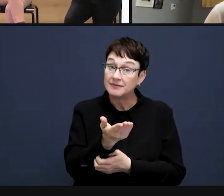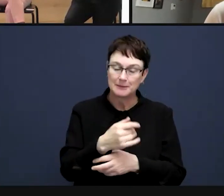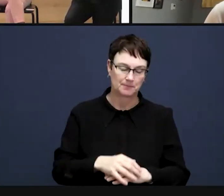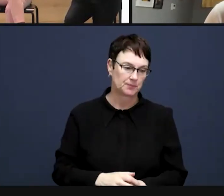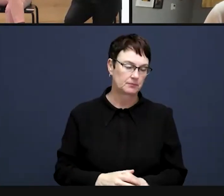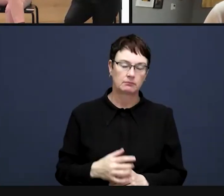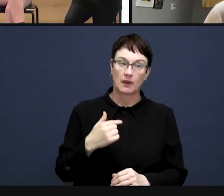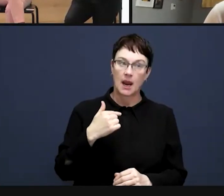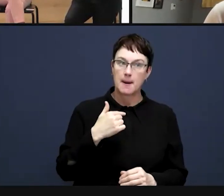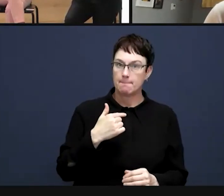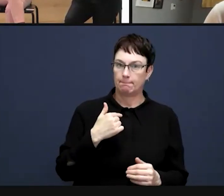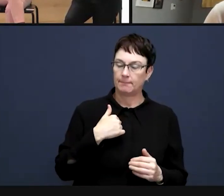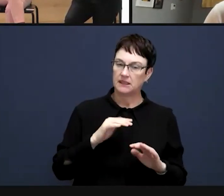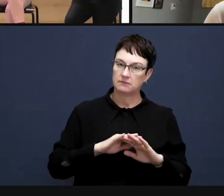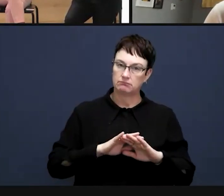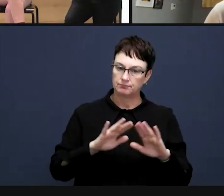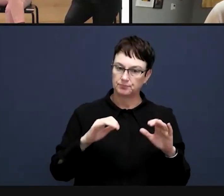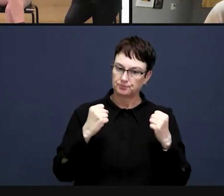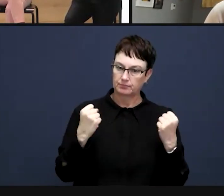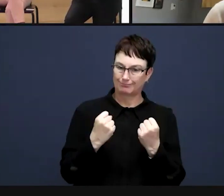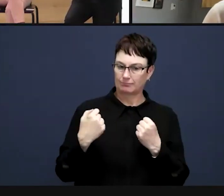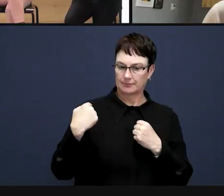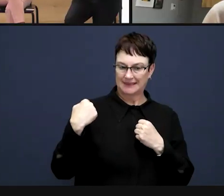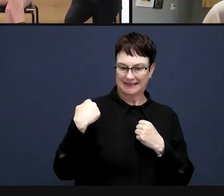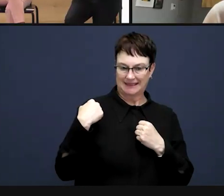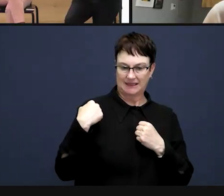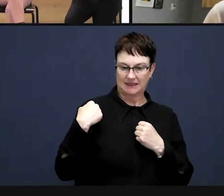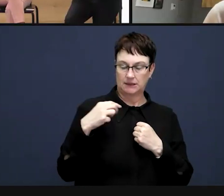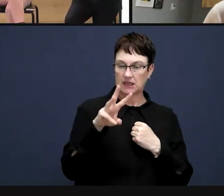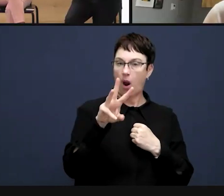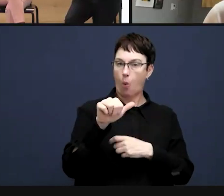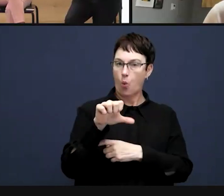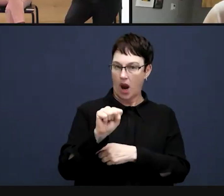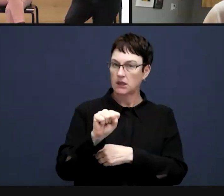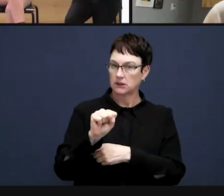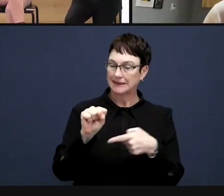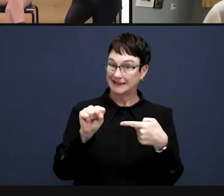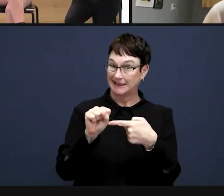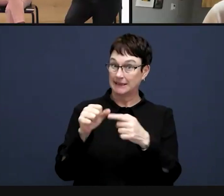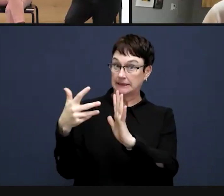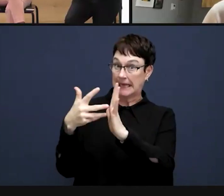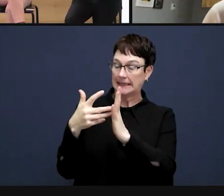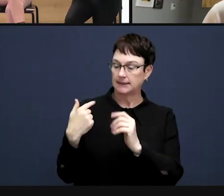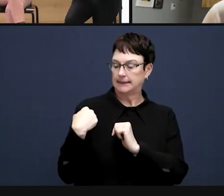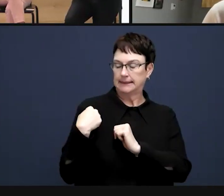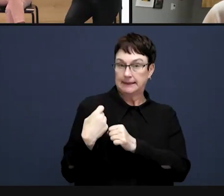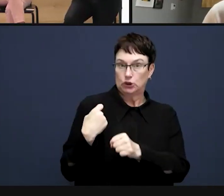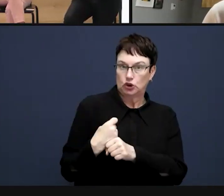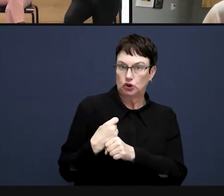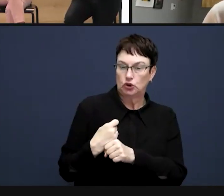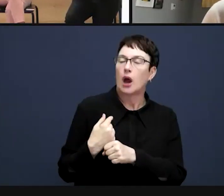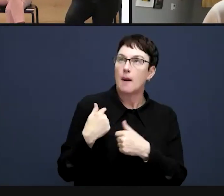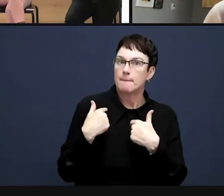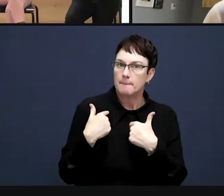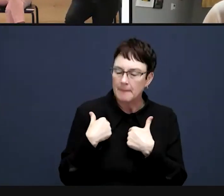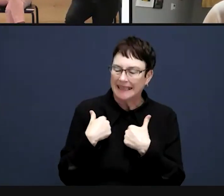year, and I just all the time I just felt that there is more, that there is more that